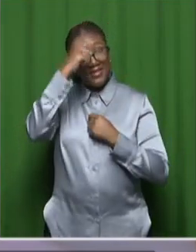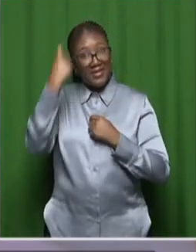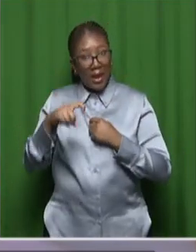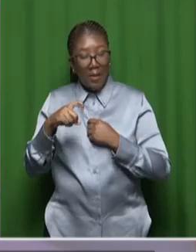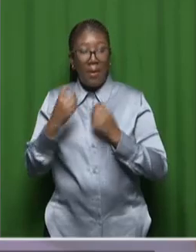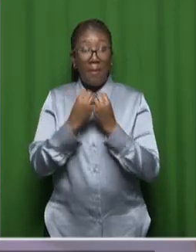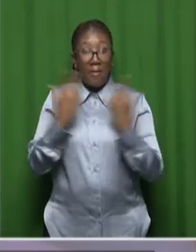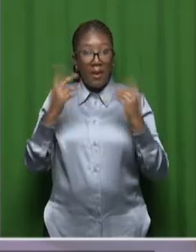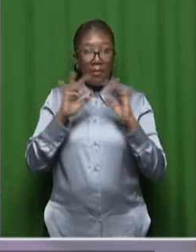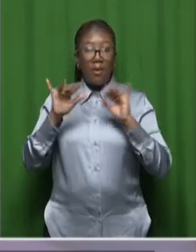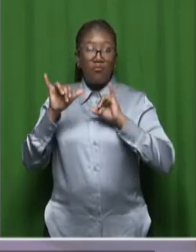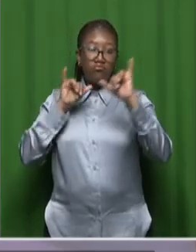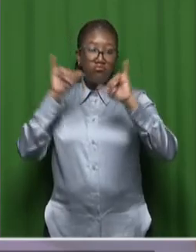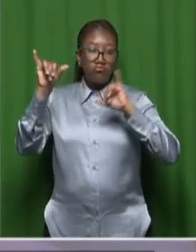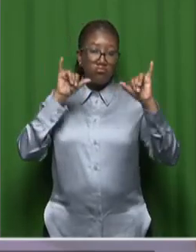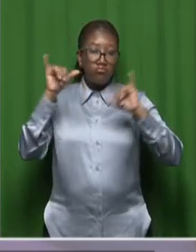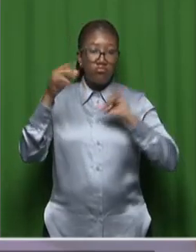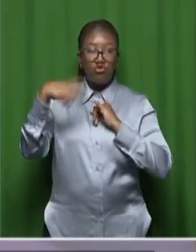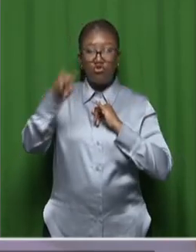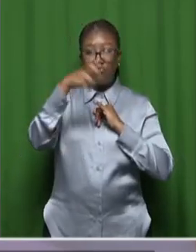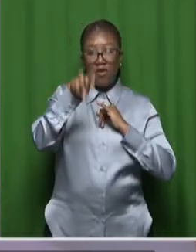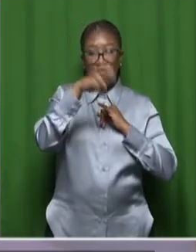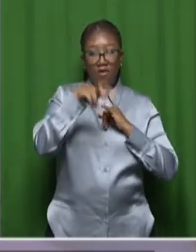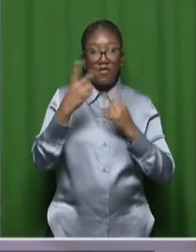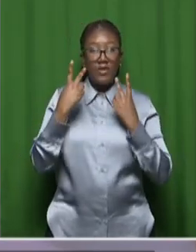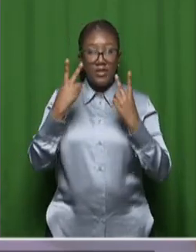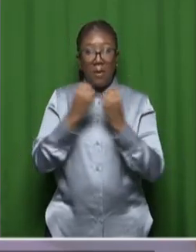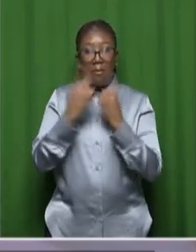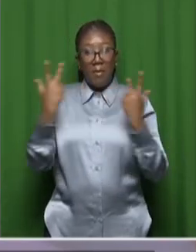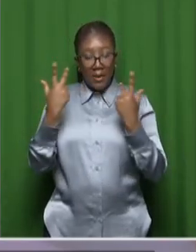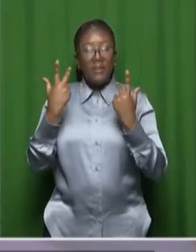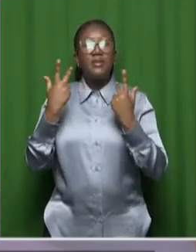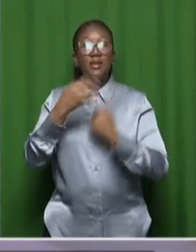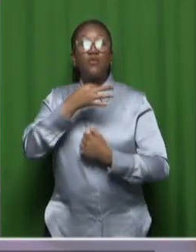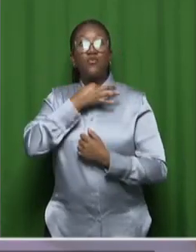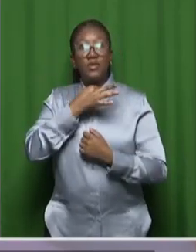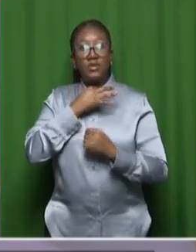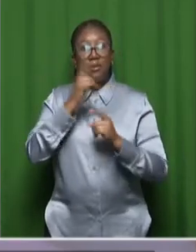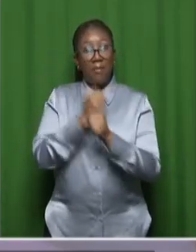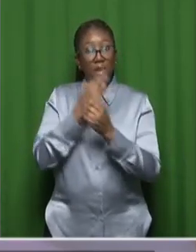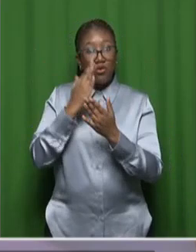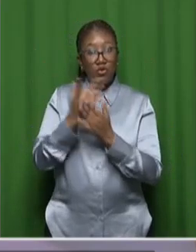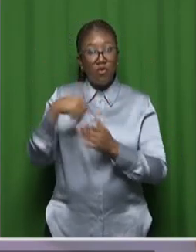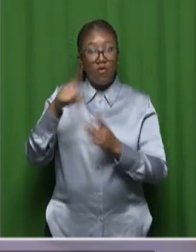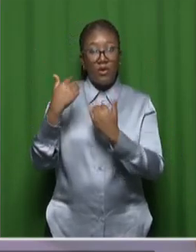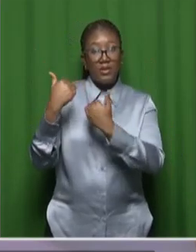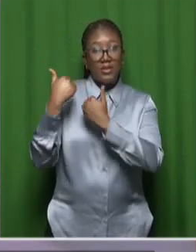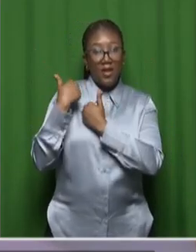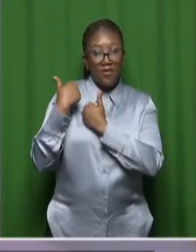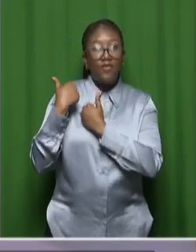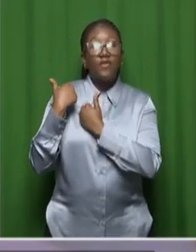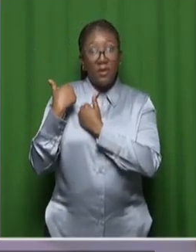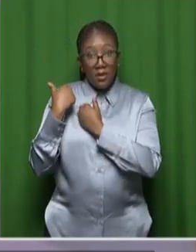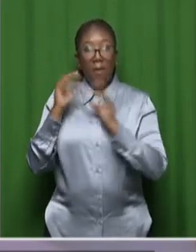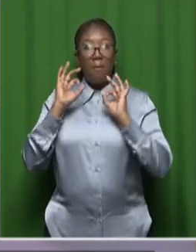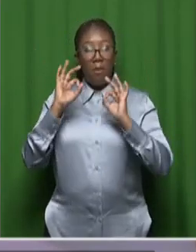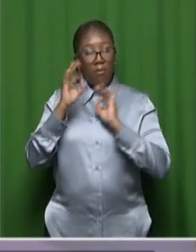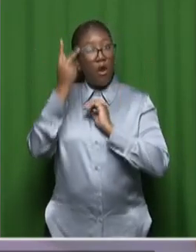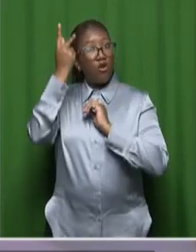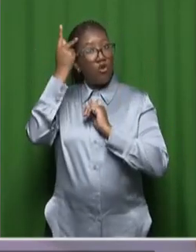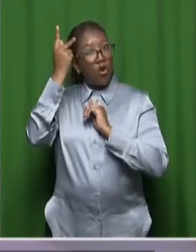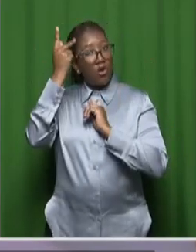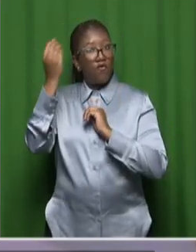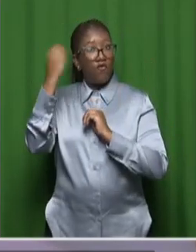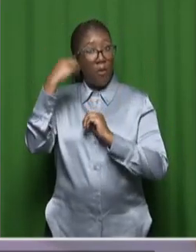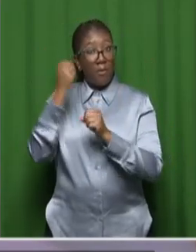be a joy, not a financial risk. And as cyber threats escalate, staying safe online requires proactive defense. This equips you with essential knowledge to outsmart